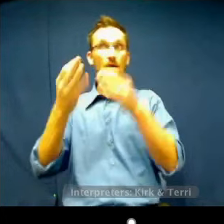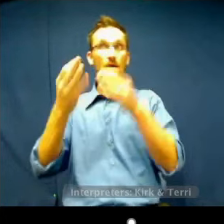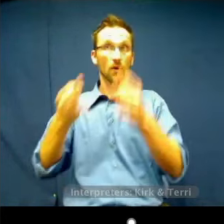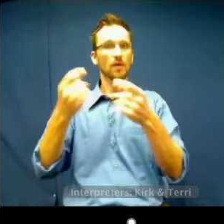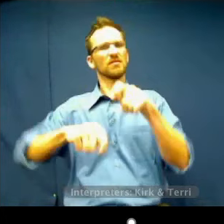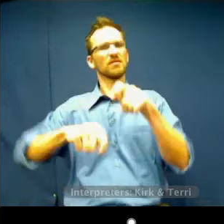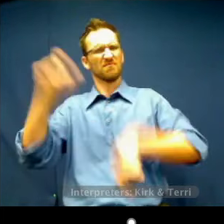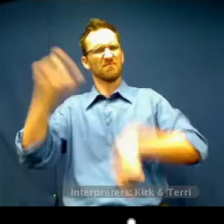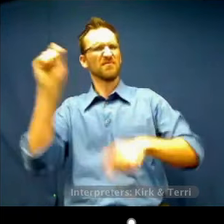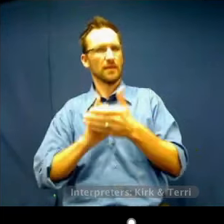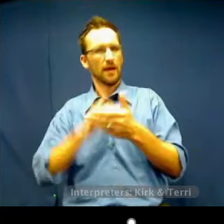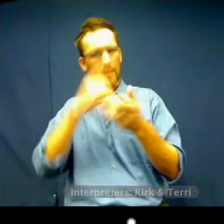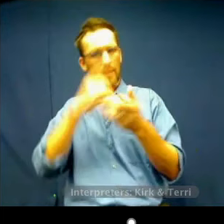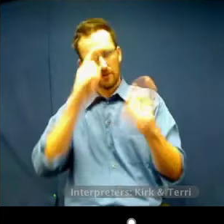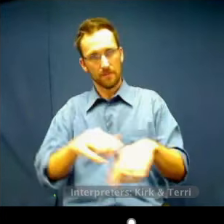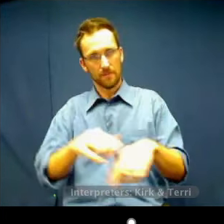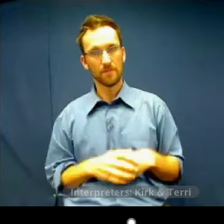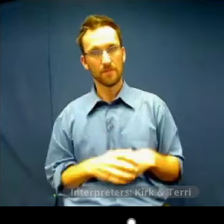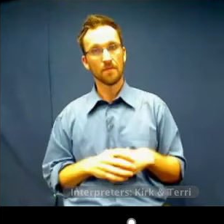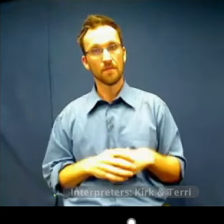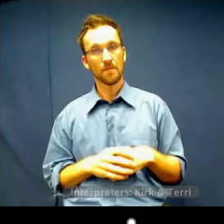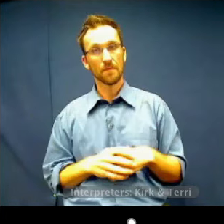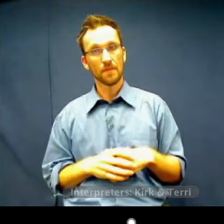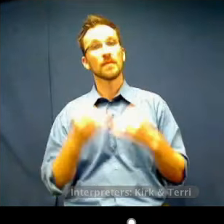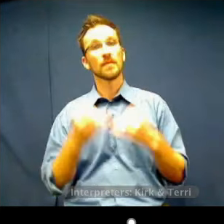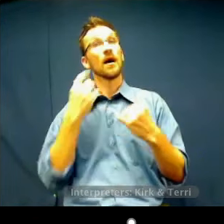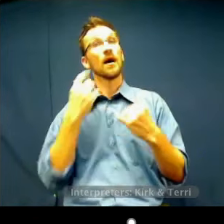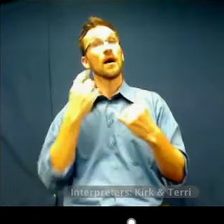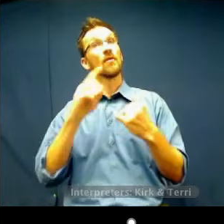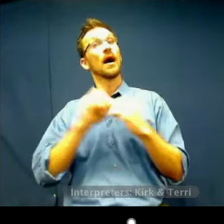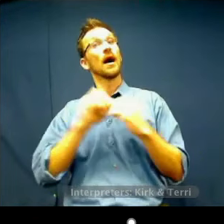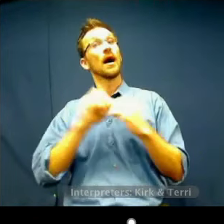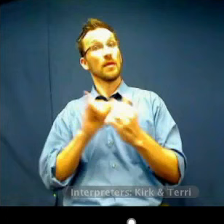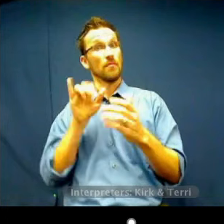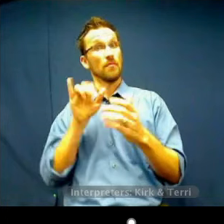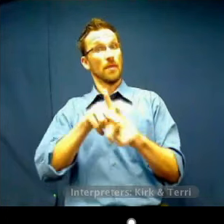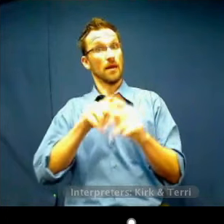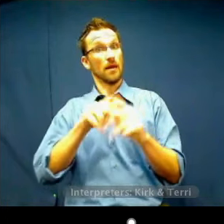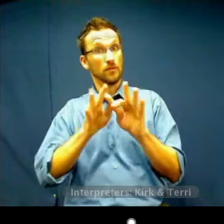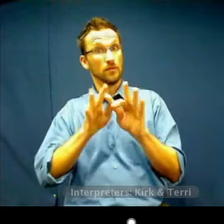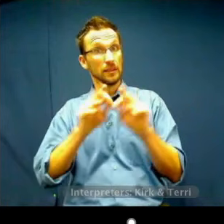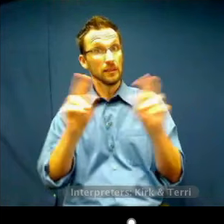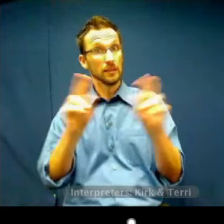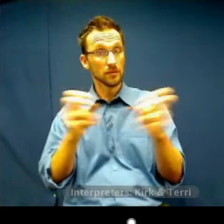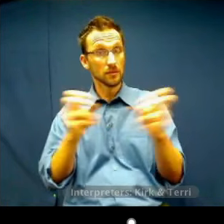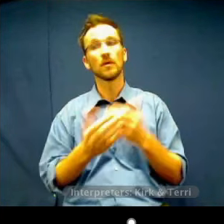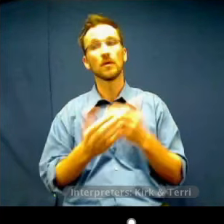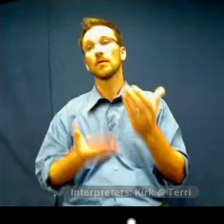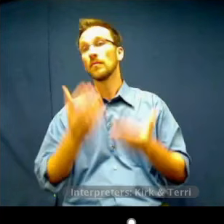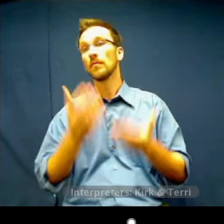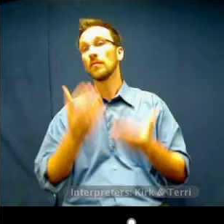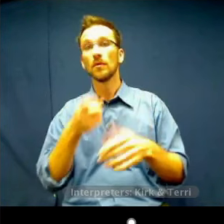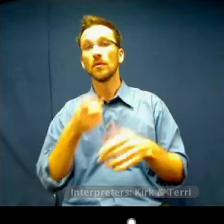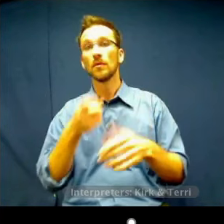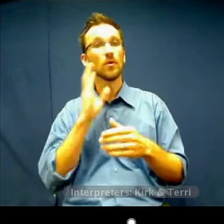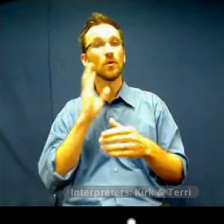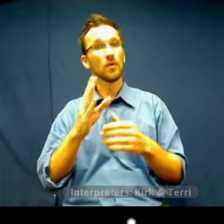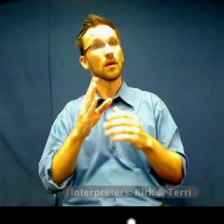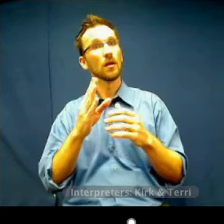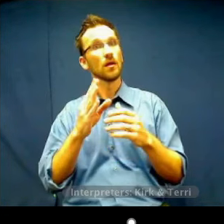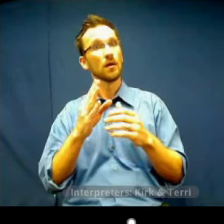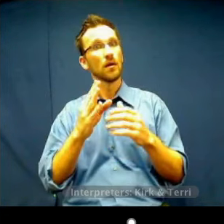So in terms of this slide and the interpreting implications, you might find yourself going with alleged father